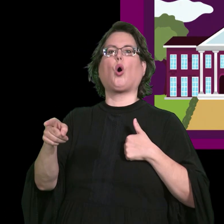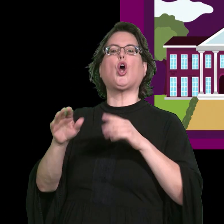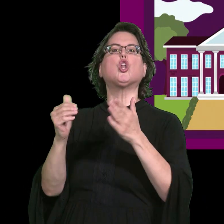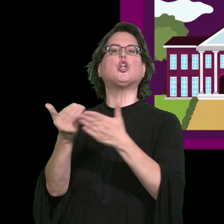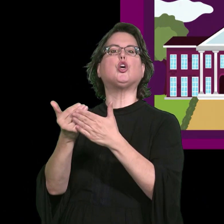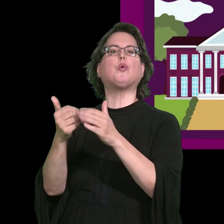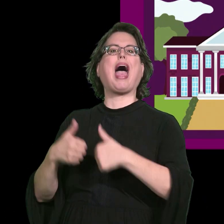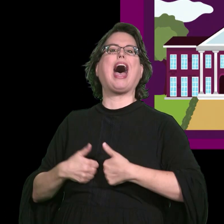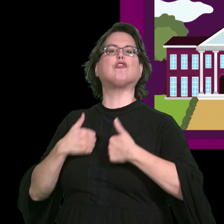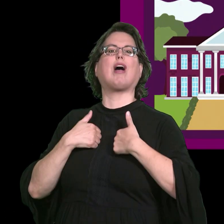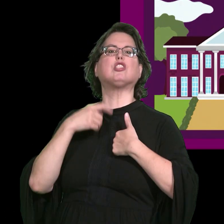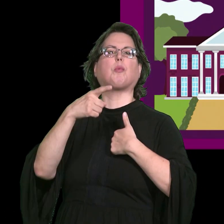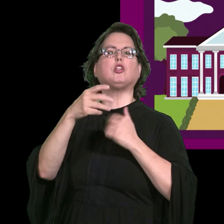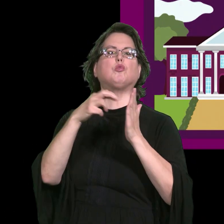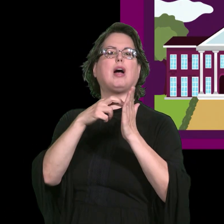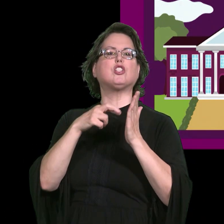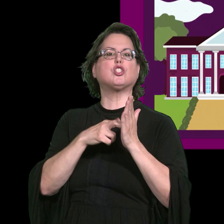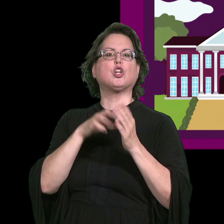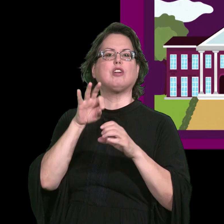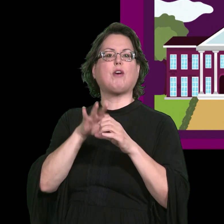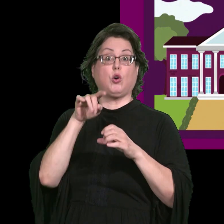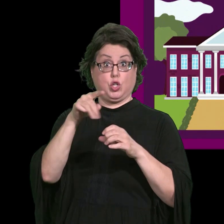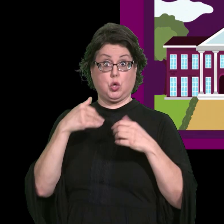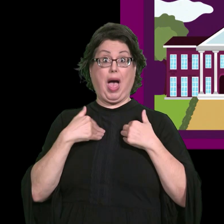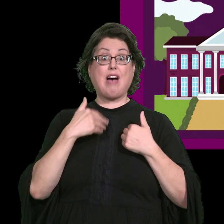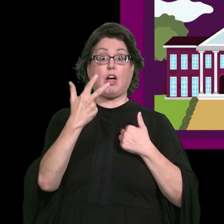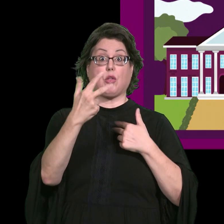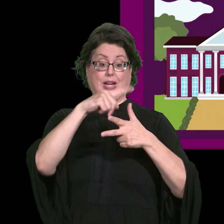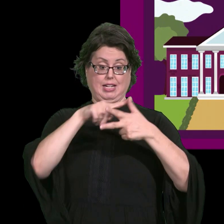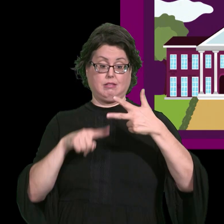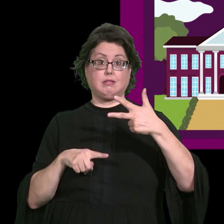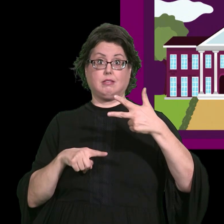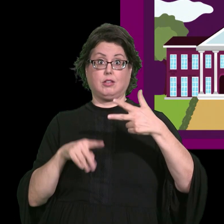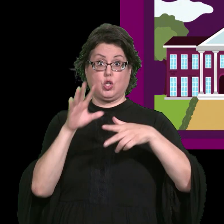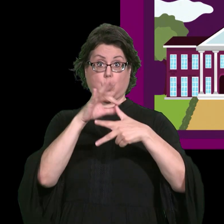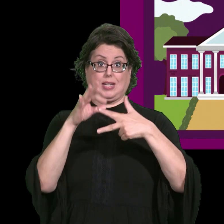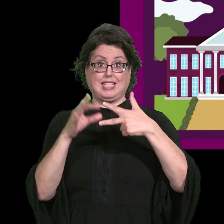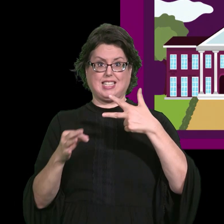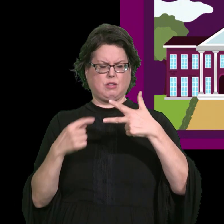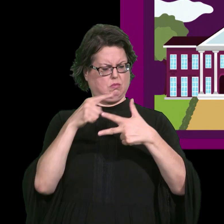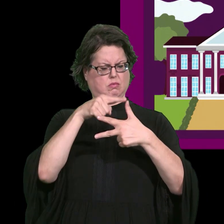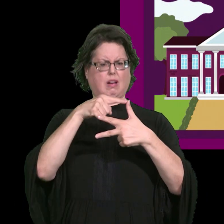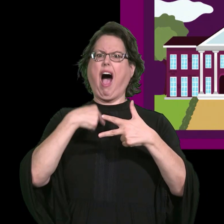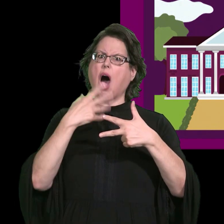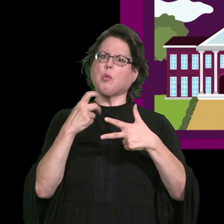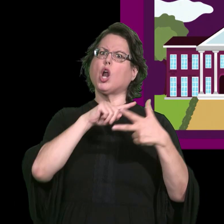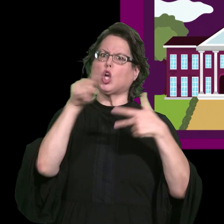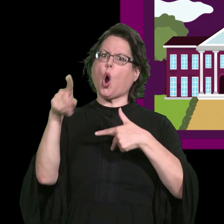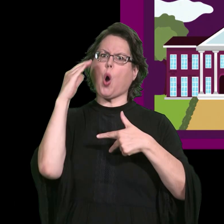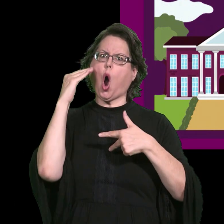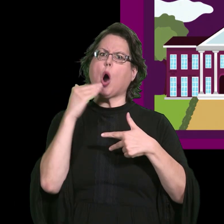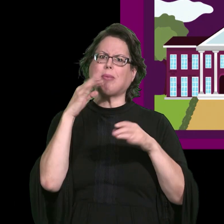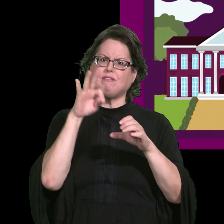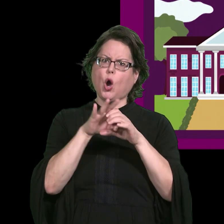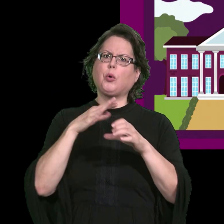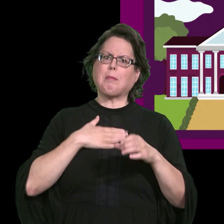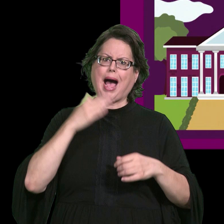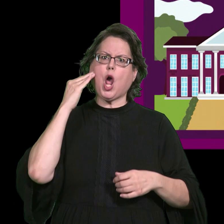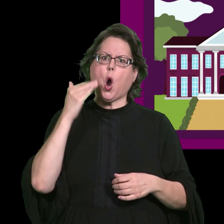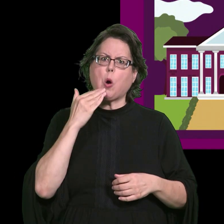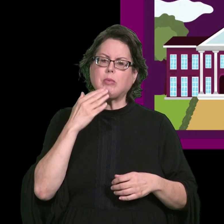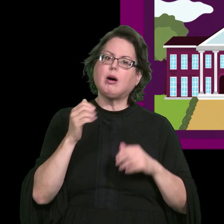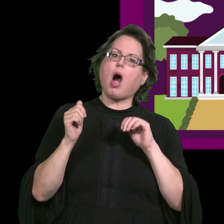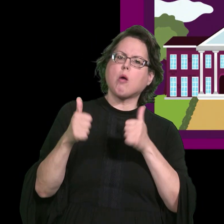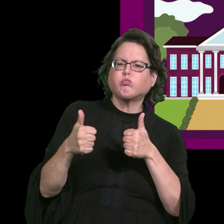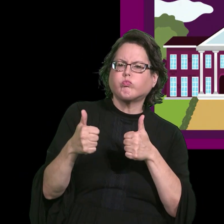vote. You will have three choices. One, I want to go home to vote at my home polling place. This